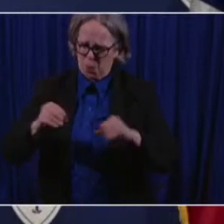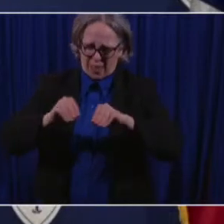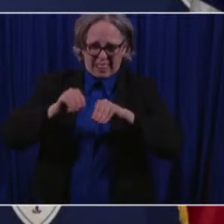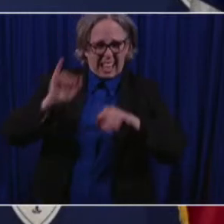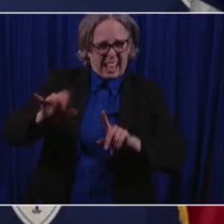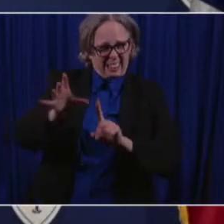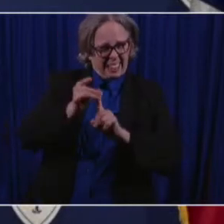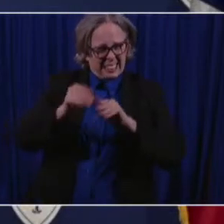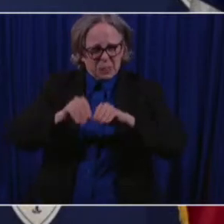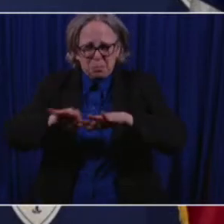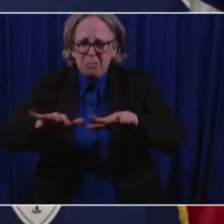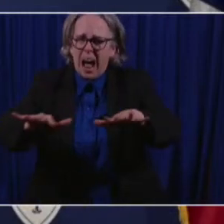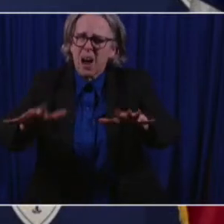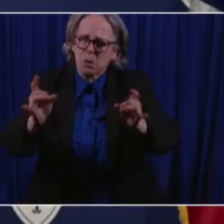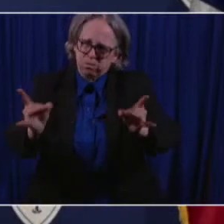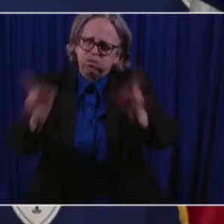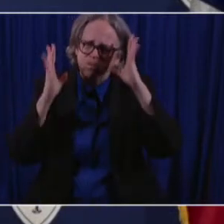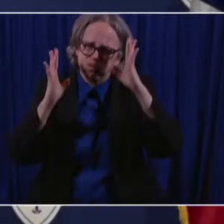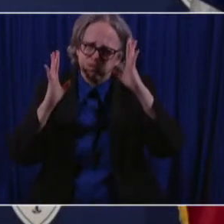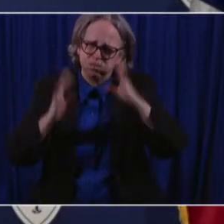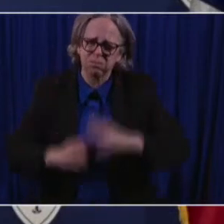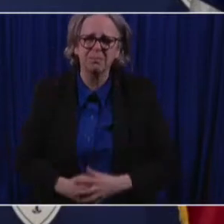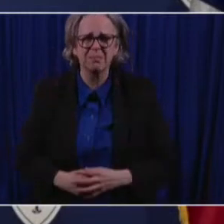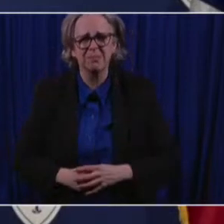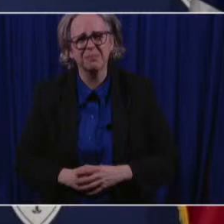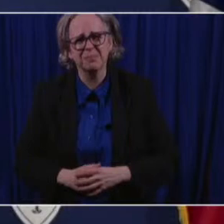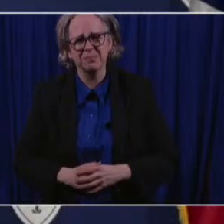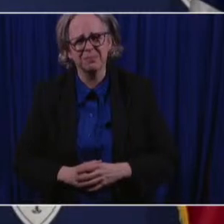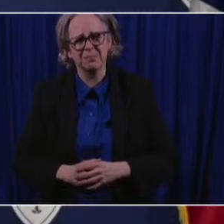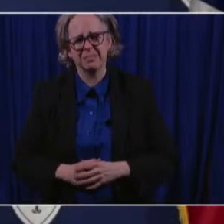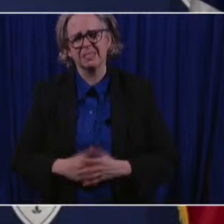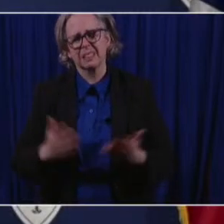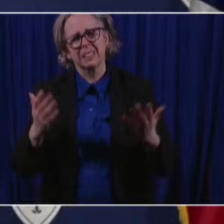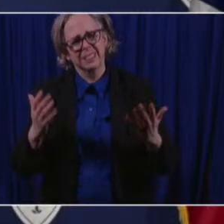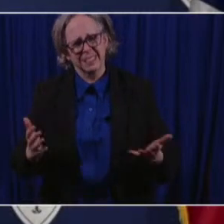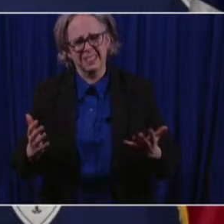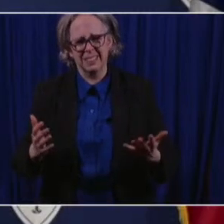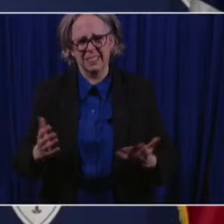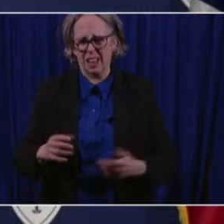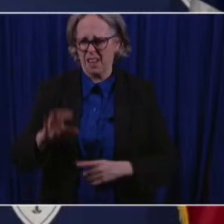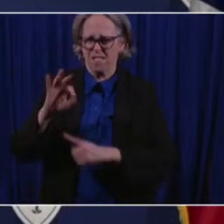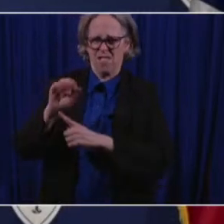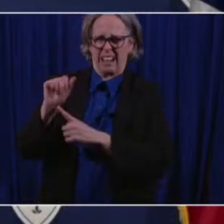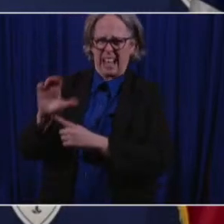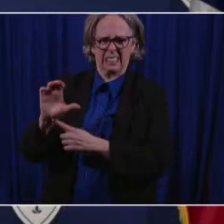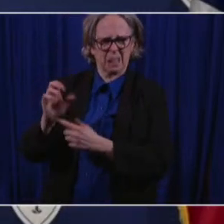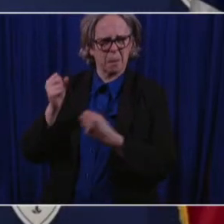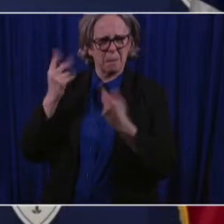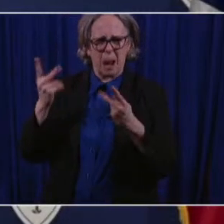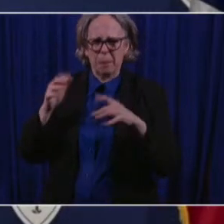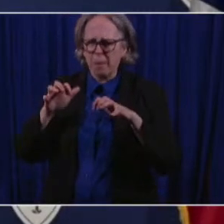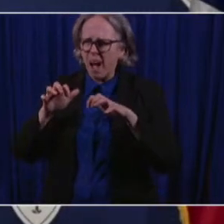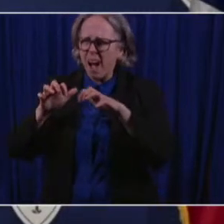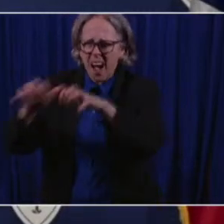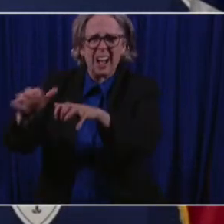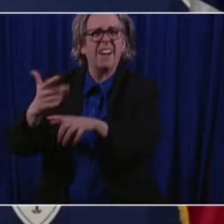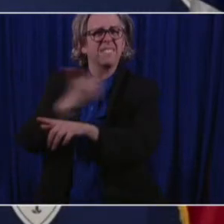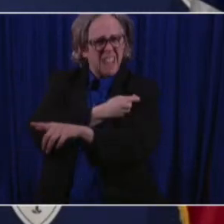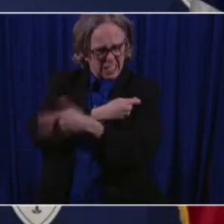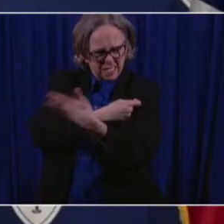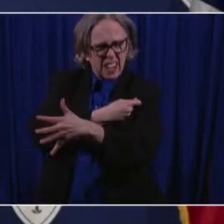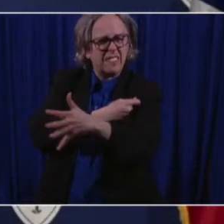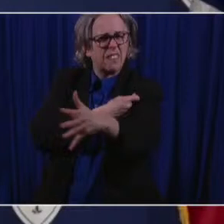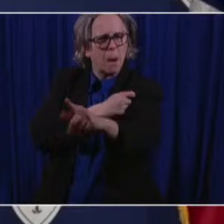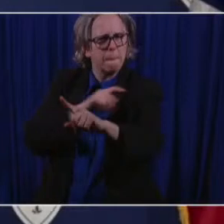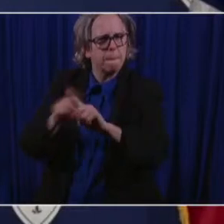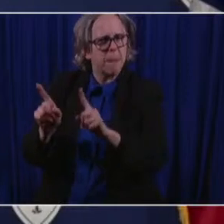really, of a lot of people in Franklin County are now vaccinated. A lot of people aren't going to spread it. A lot of people